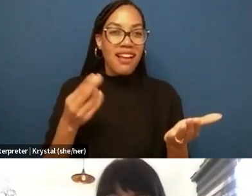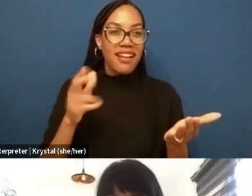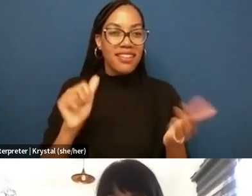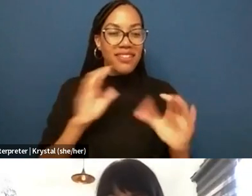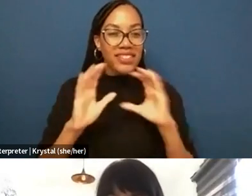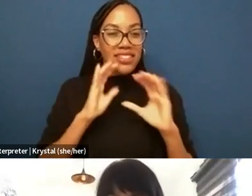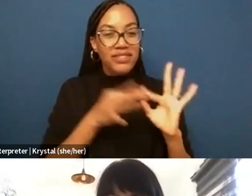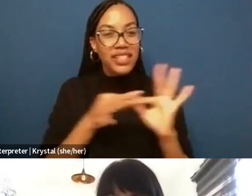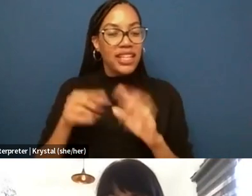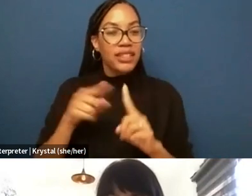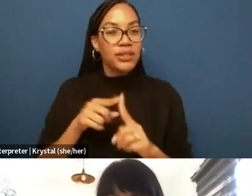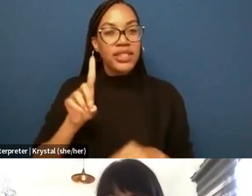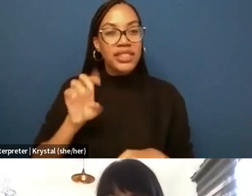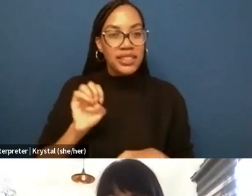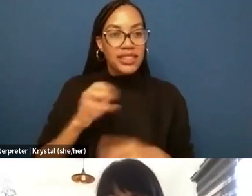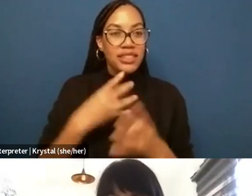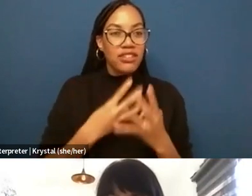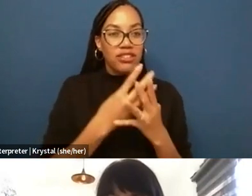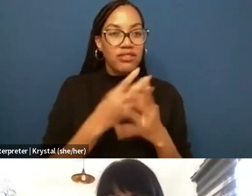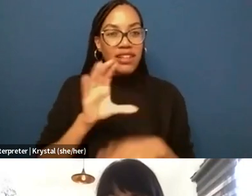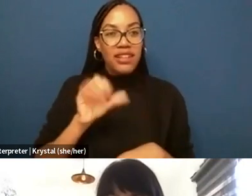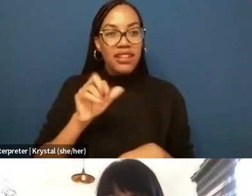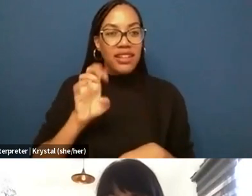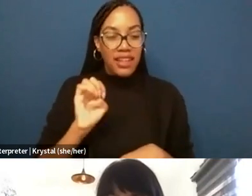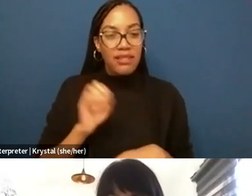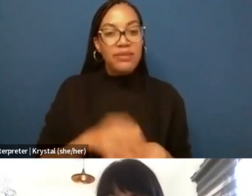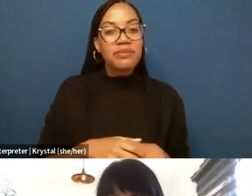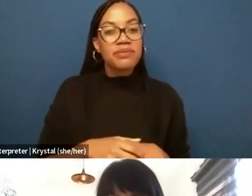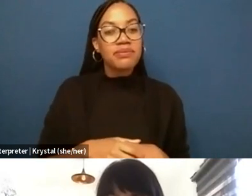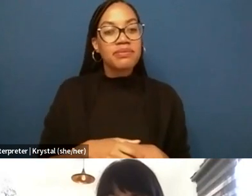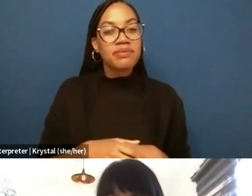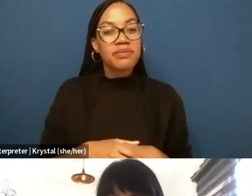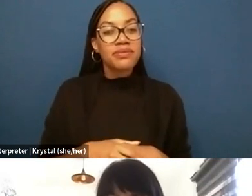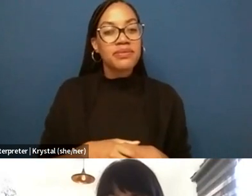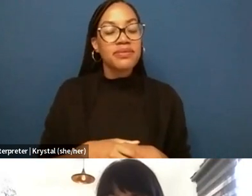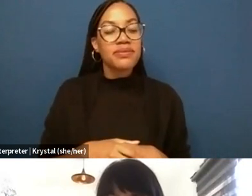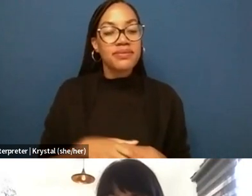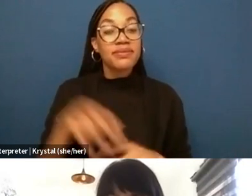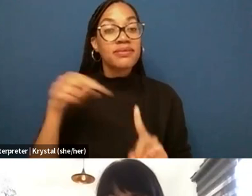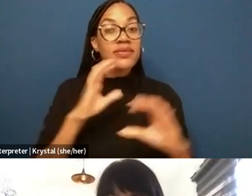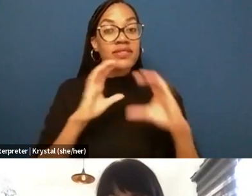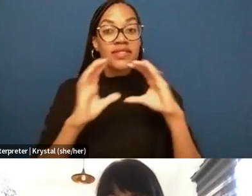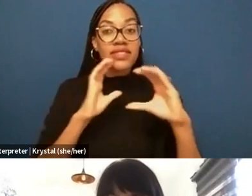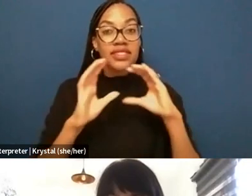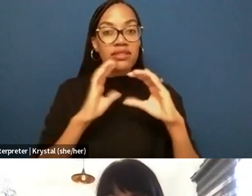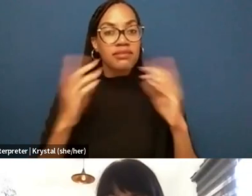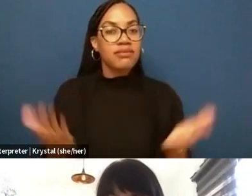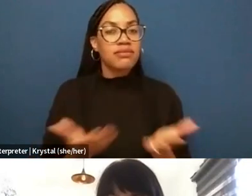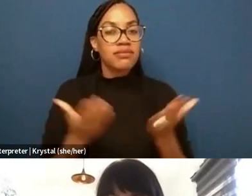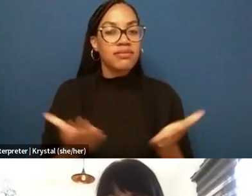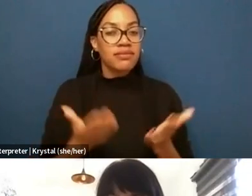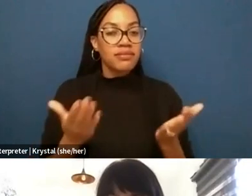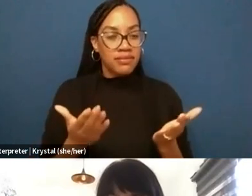care, community-based healing alternatives, and how to build them. This conversation is occurring in the context of